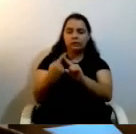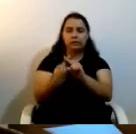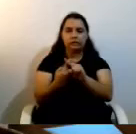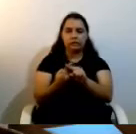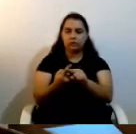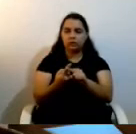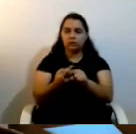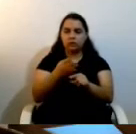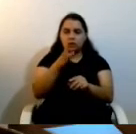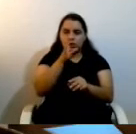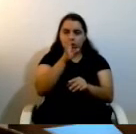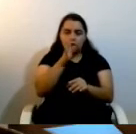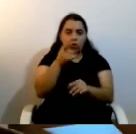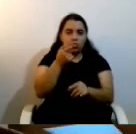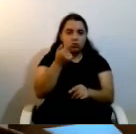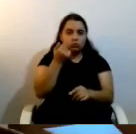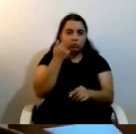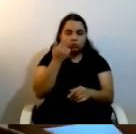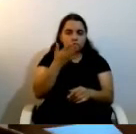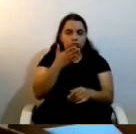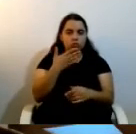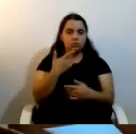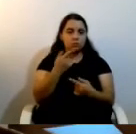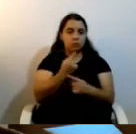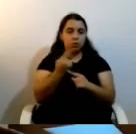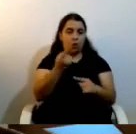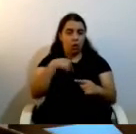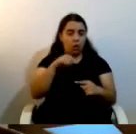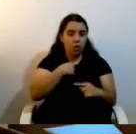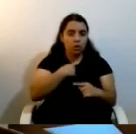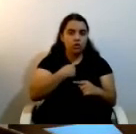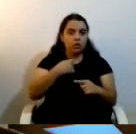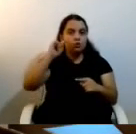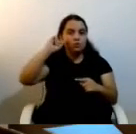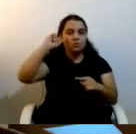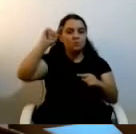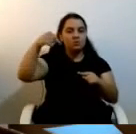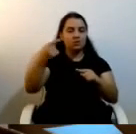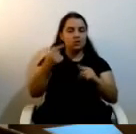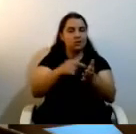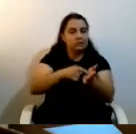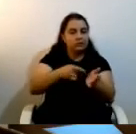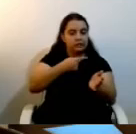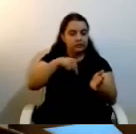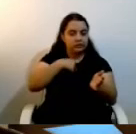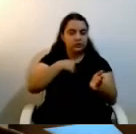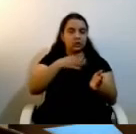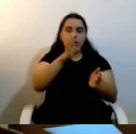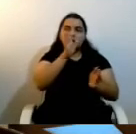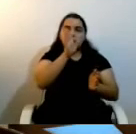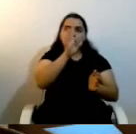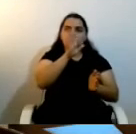the best experts on our need. If anybody needs training, it is